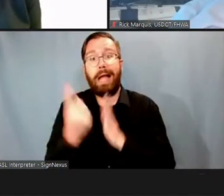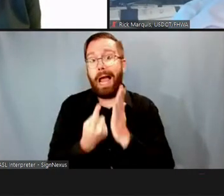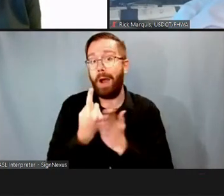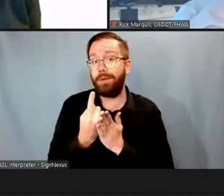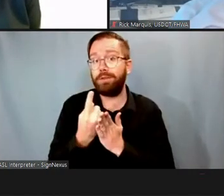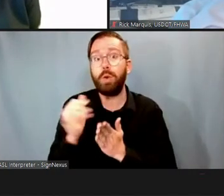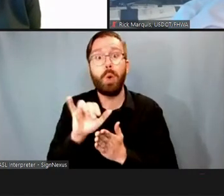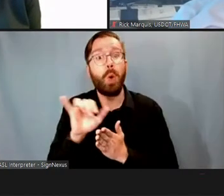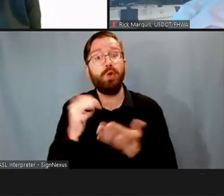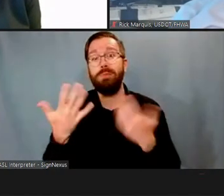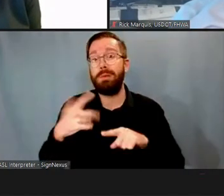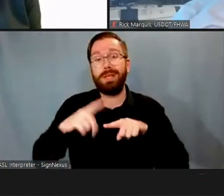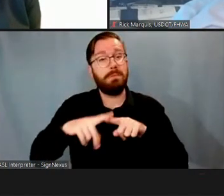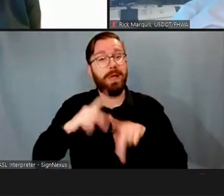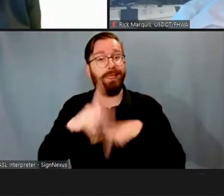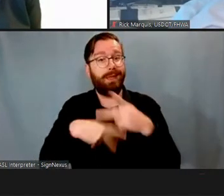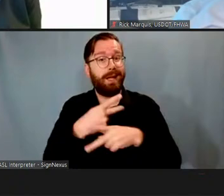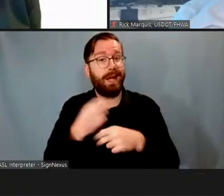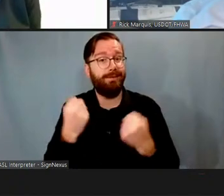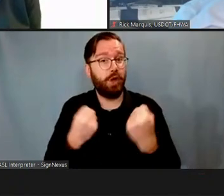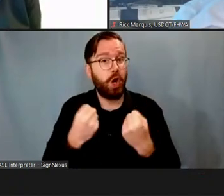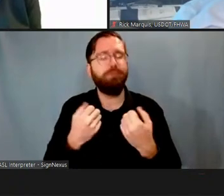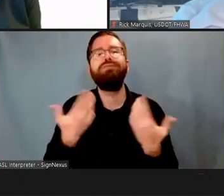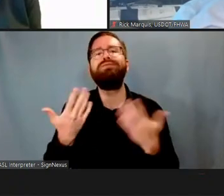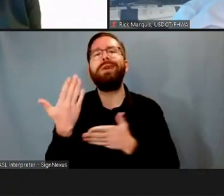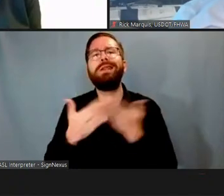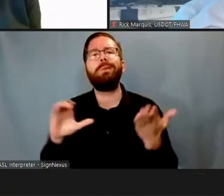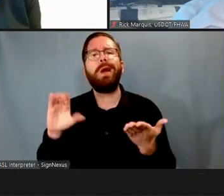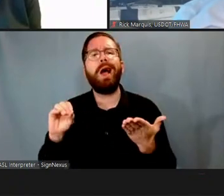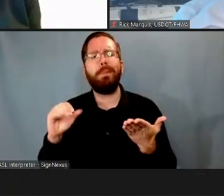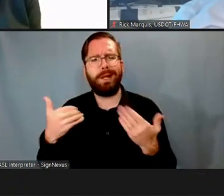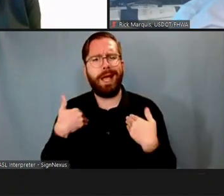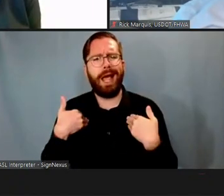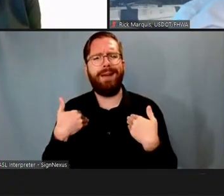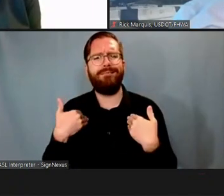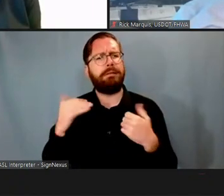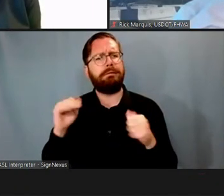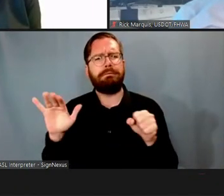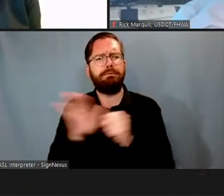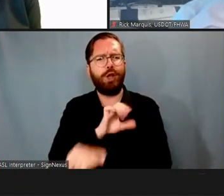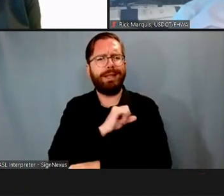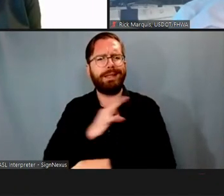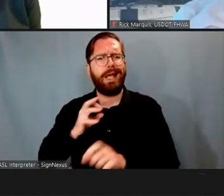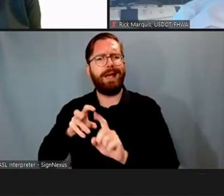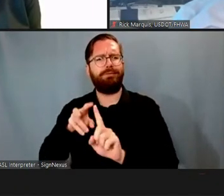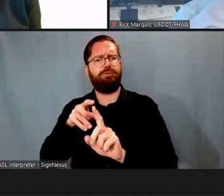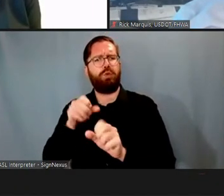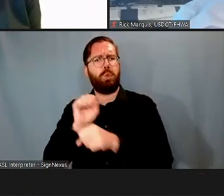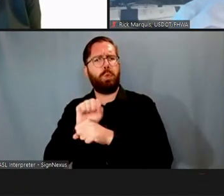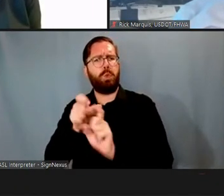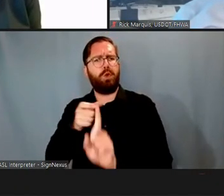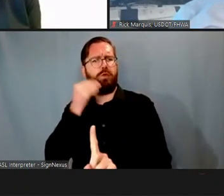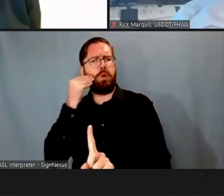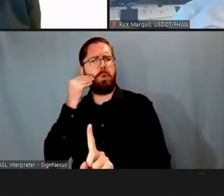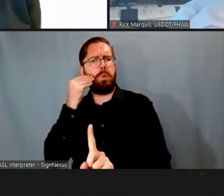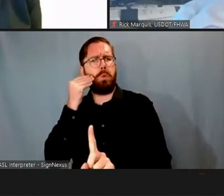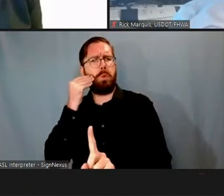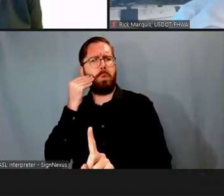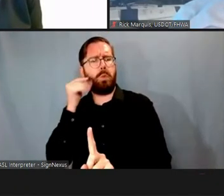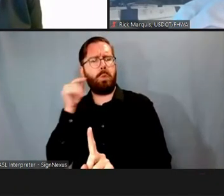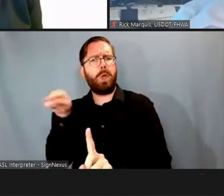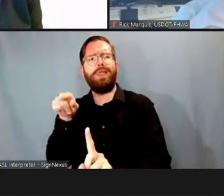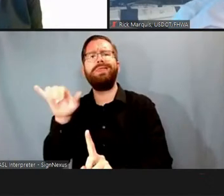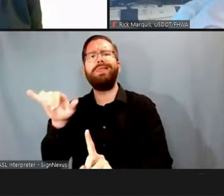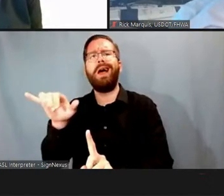vehicle we have companies with fully remote staff surely these same companies can determine how to receive